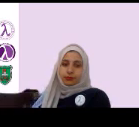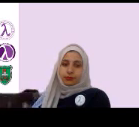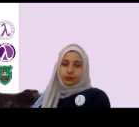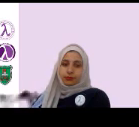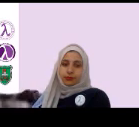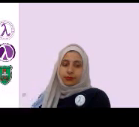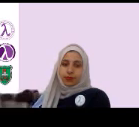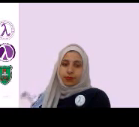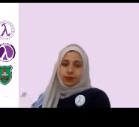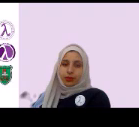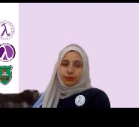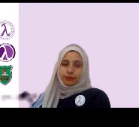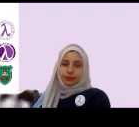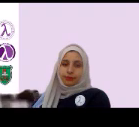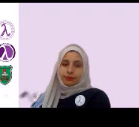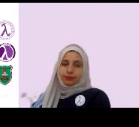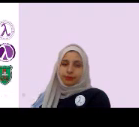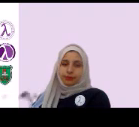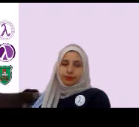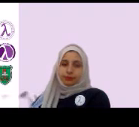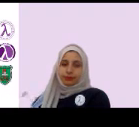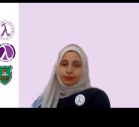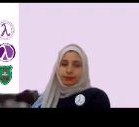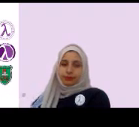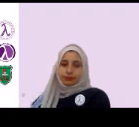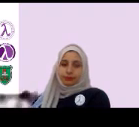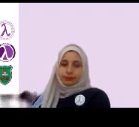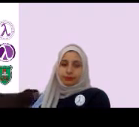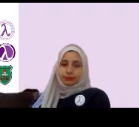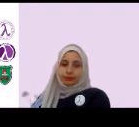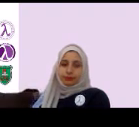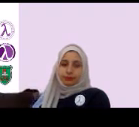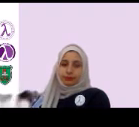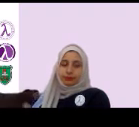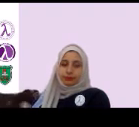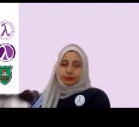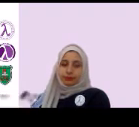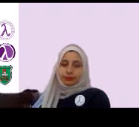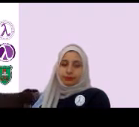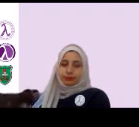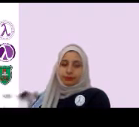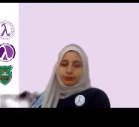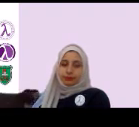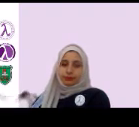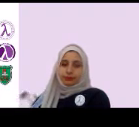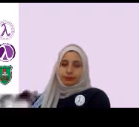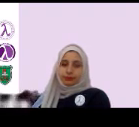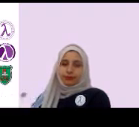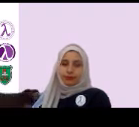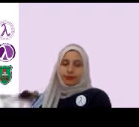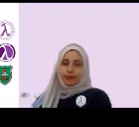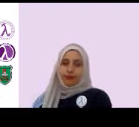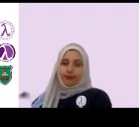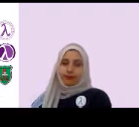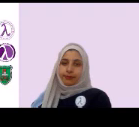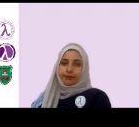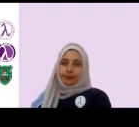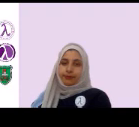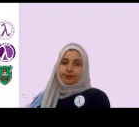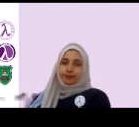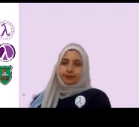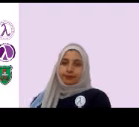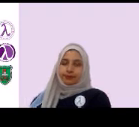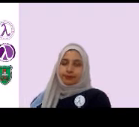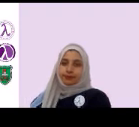chemistry to Ahmed Zival in 1999. If you want to capture electron